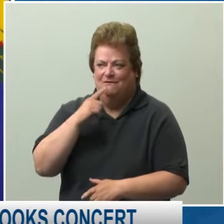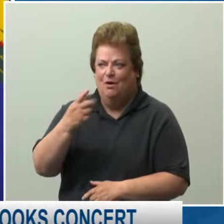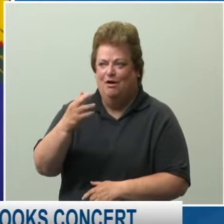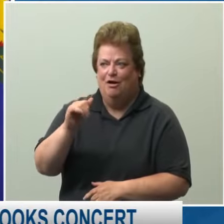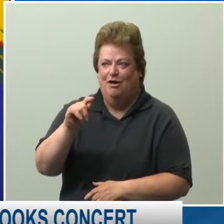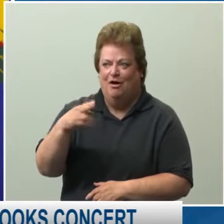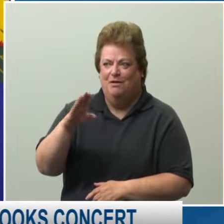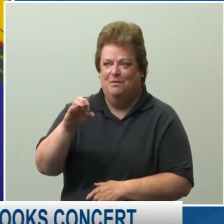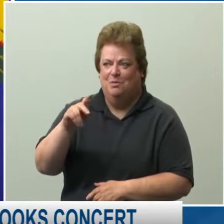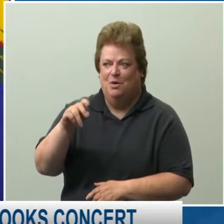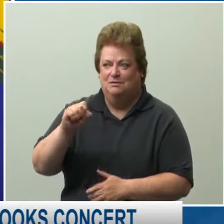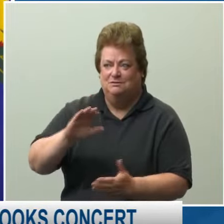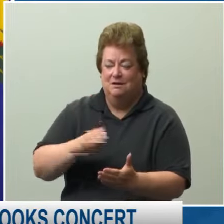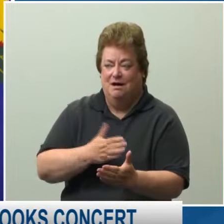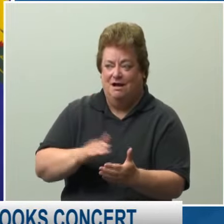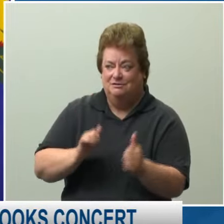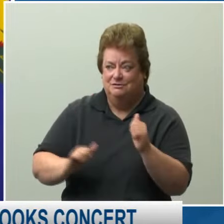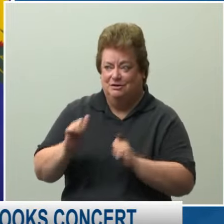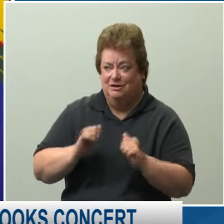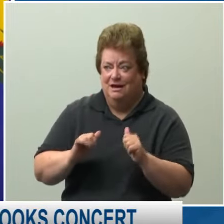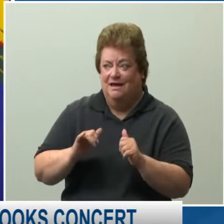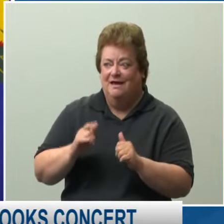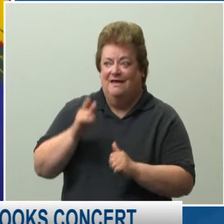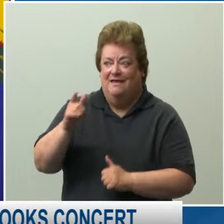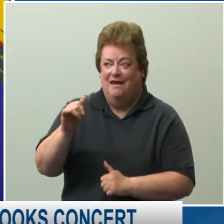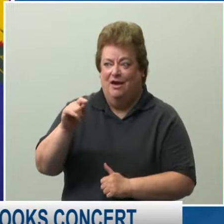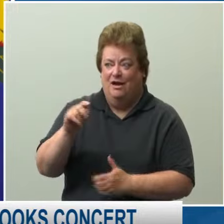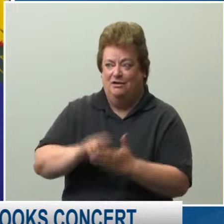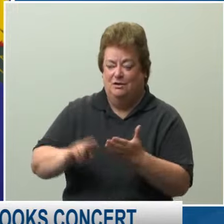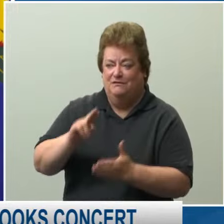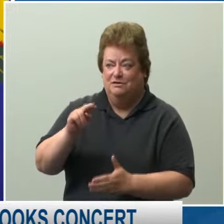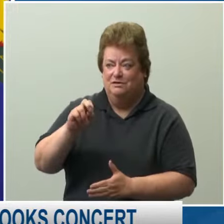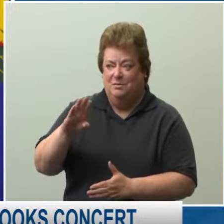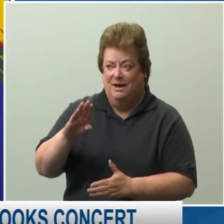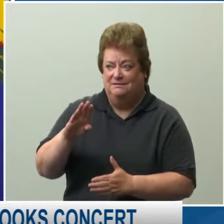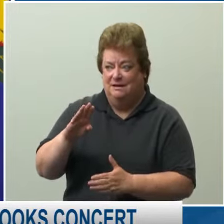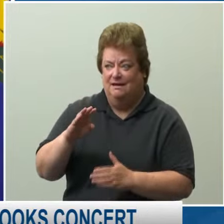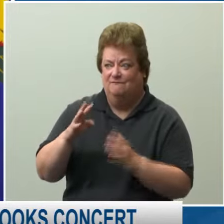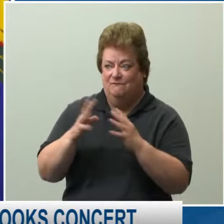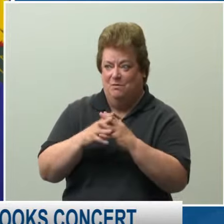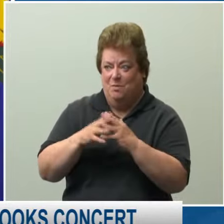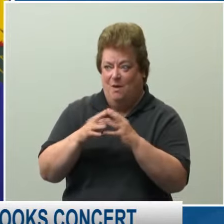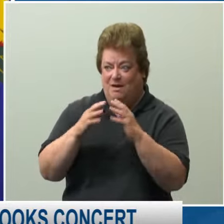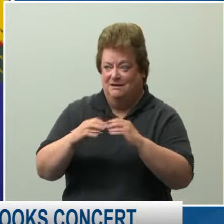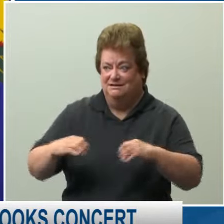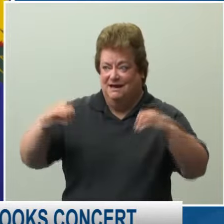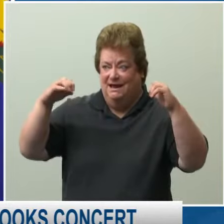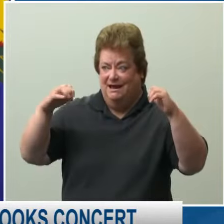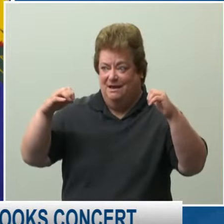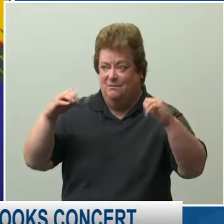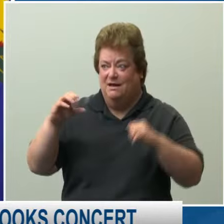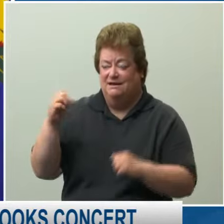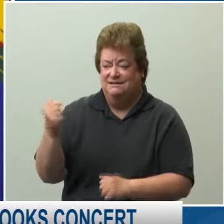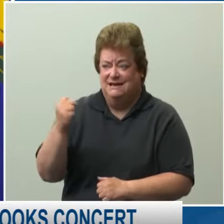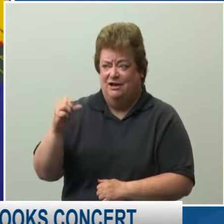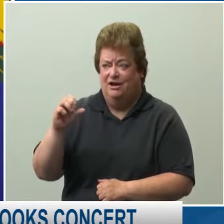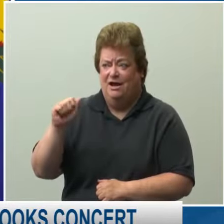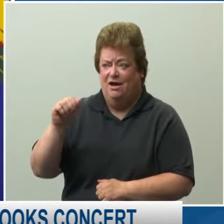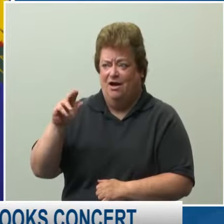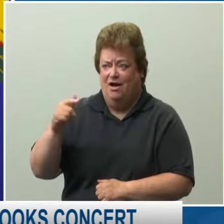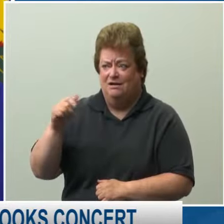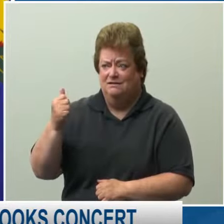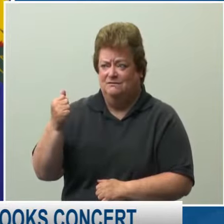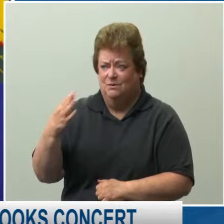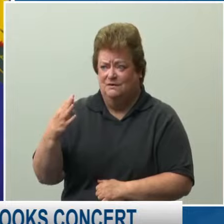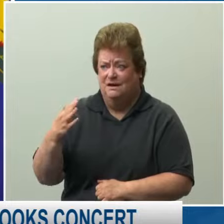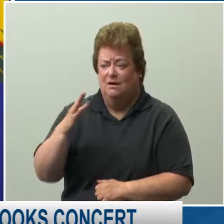of Nebraska-Lincoln's Memorial Stadium on Saturday, August 14th. The concert will begin at